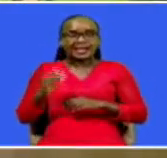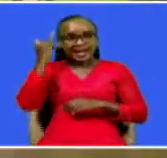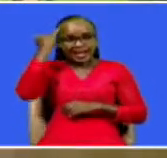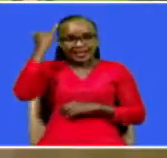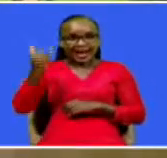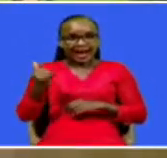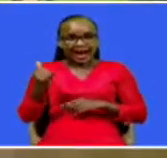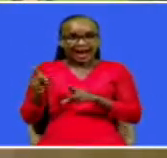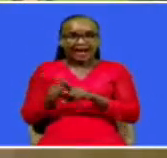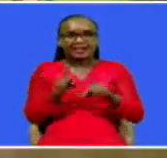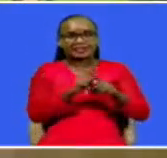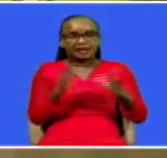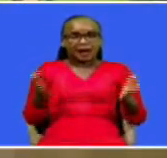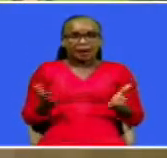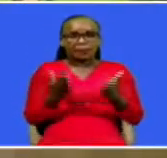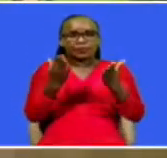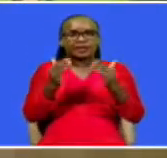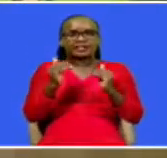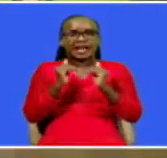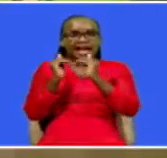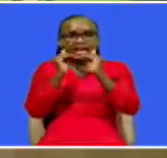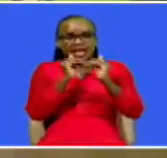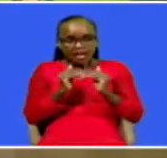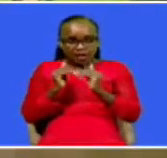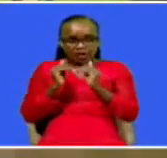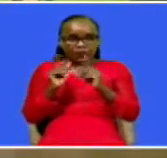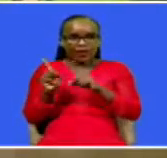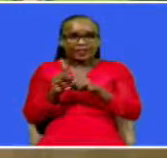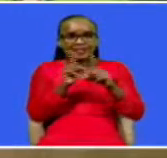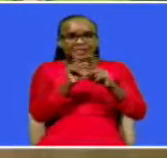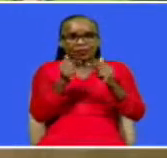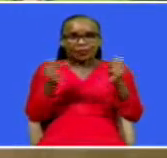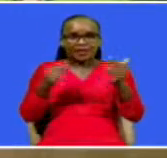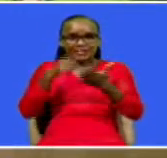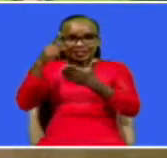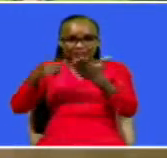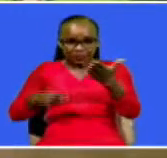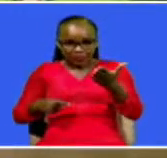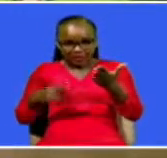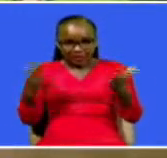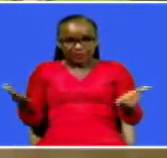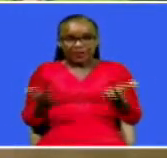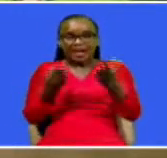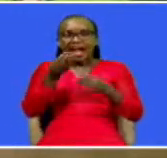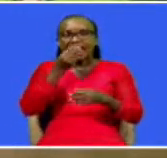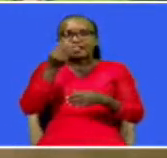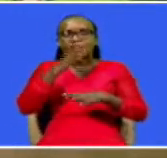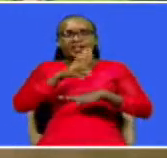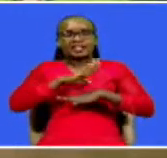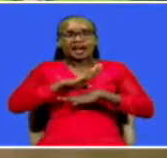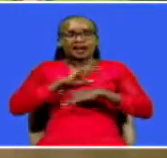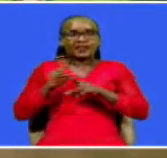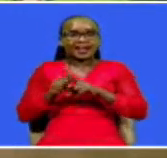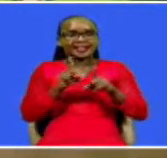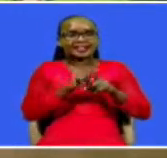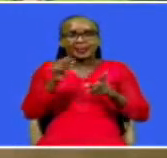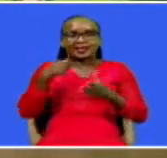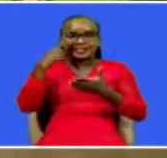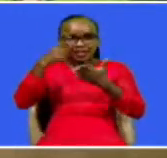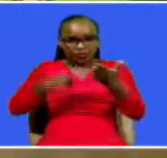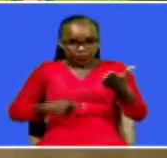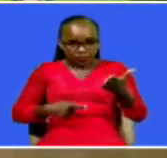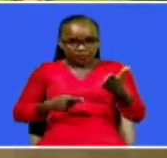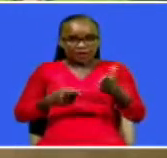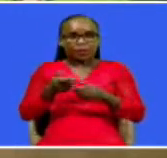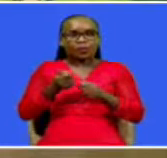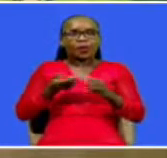been criticized and applauded in equal measure, with proponents saying it will boost food production, while critics say it will claw